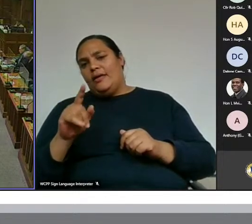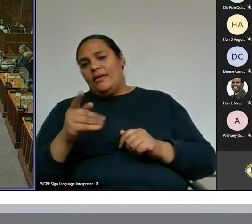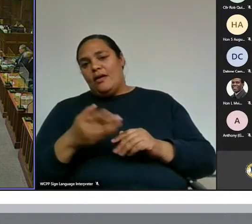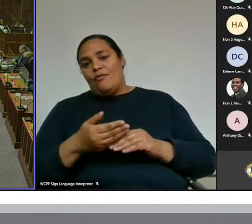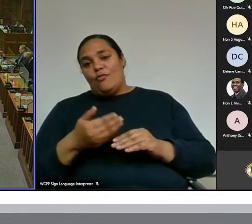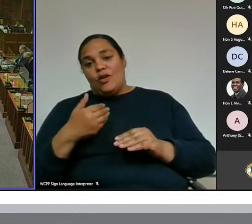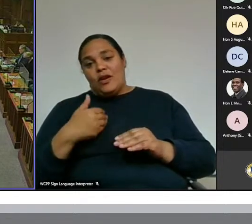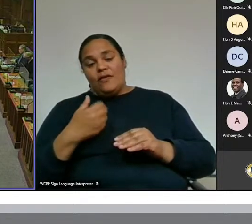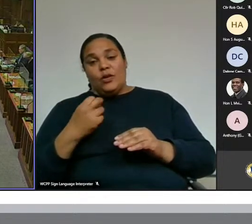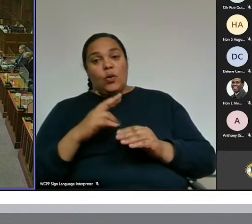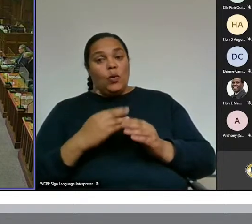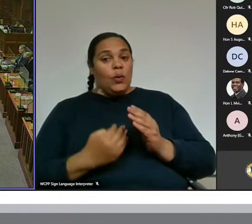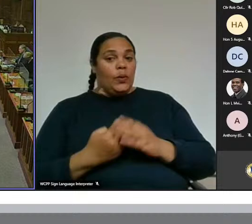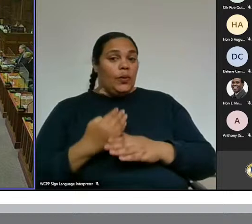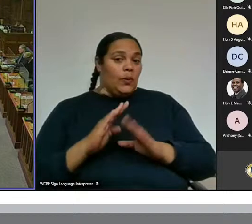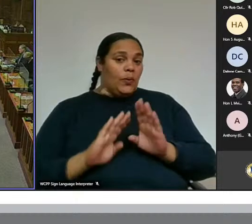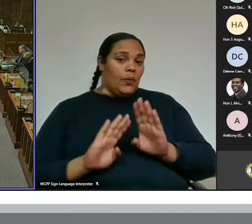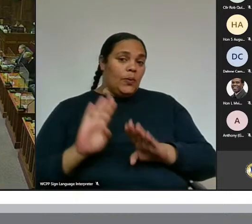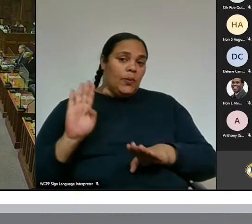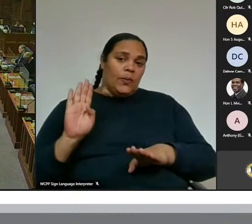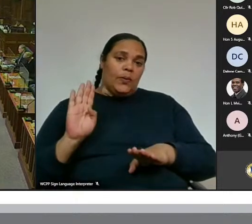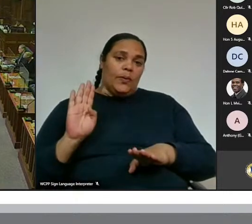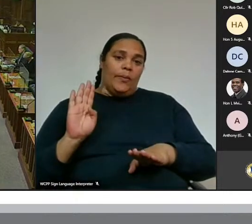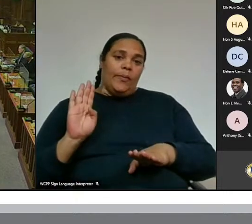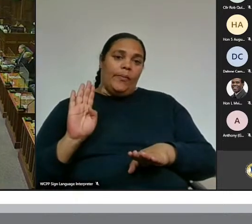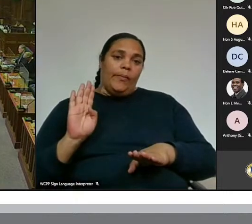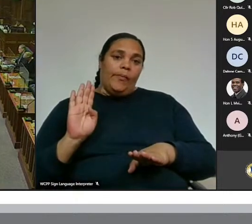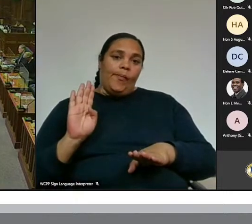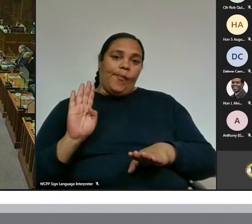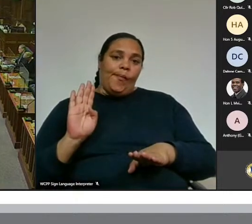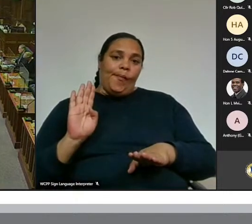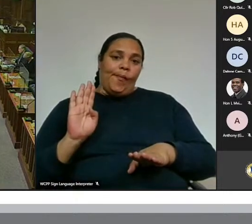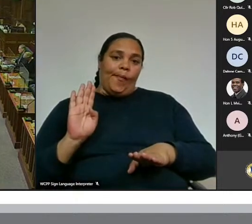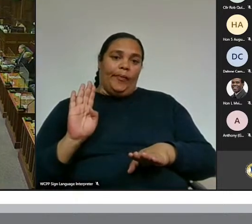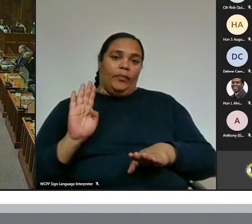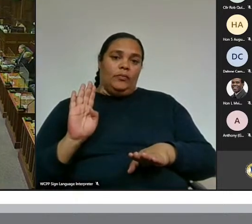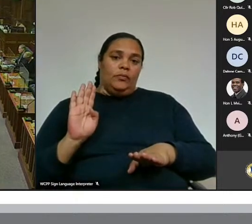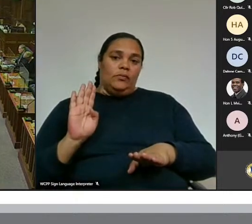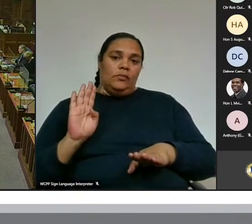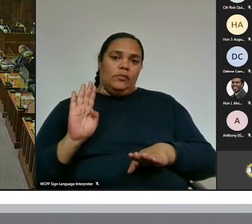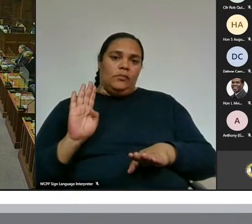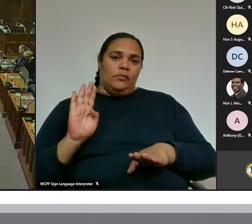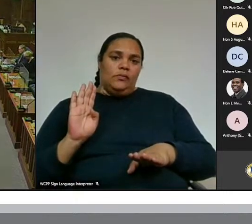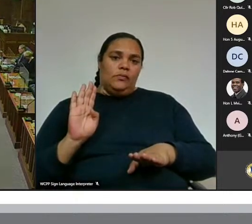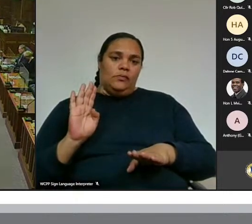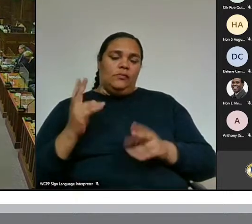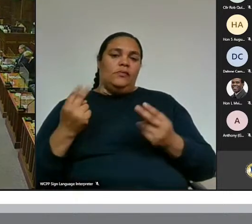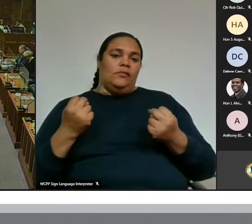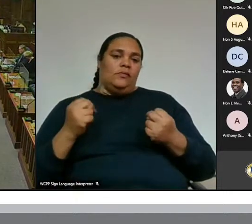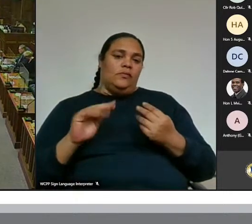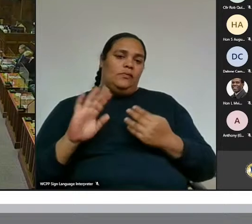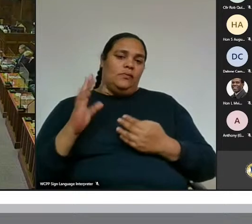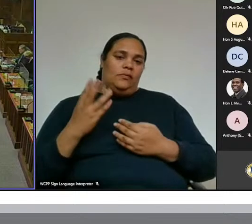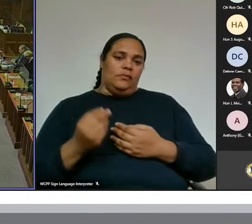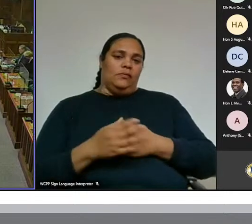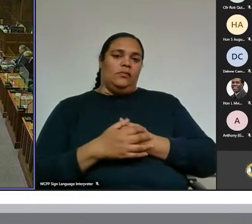previous hand or is it a new hand? Sir Chair, it is indeed a new hand.